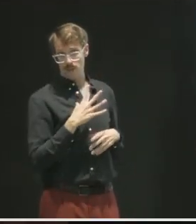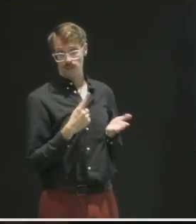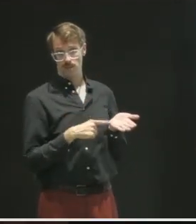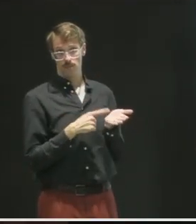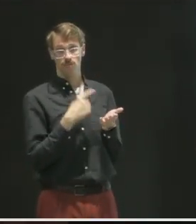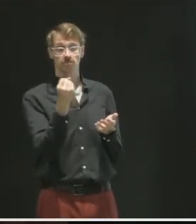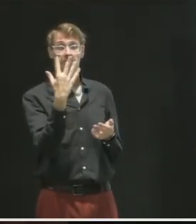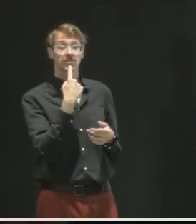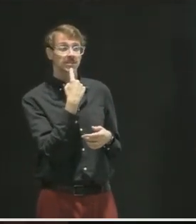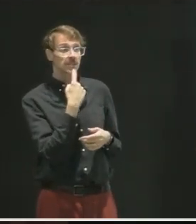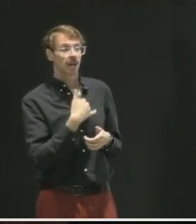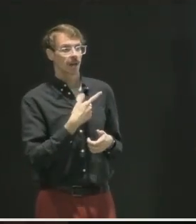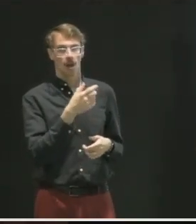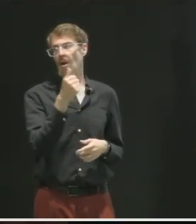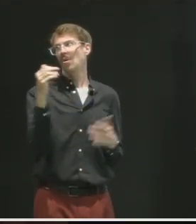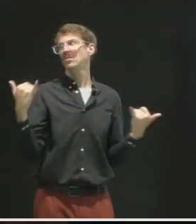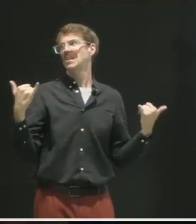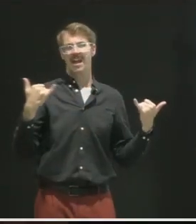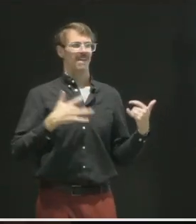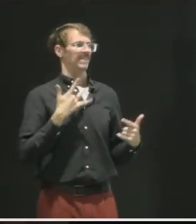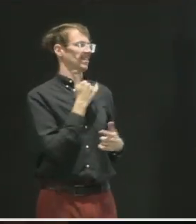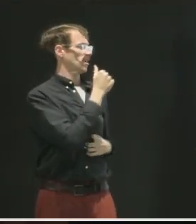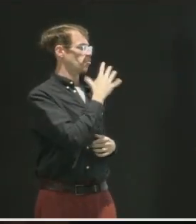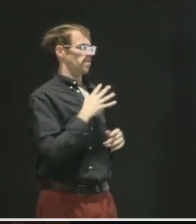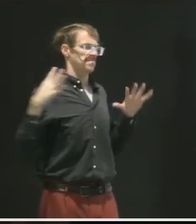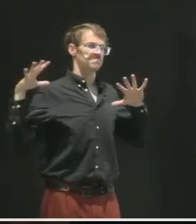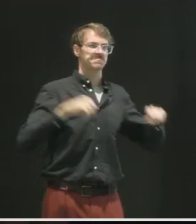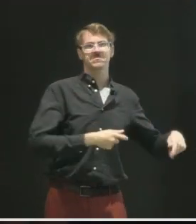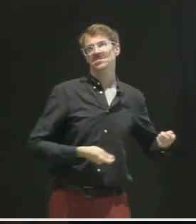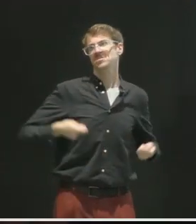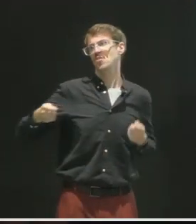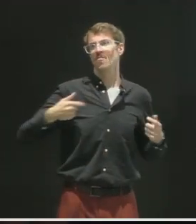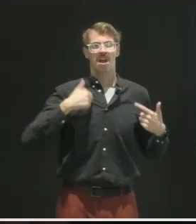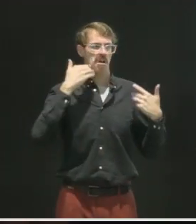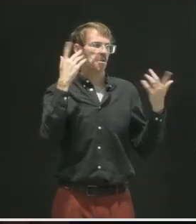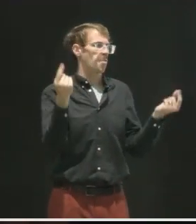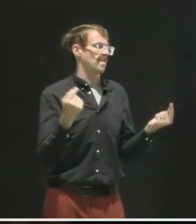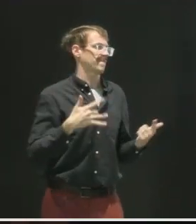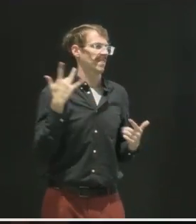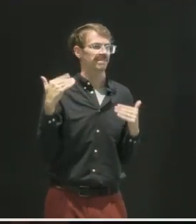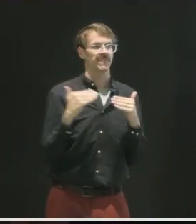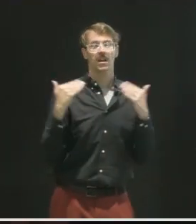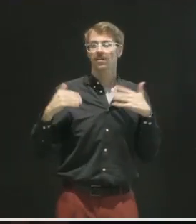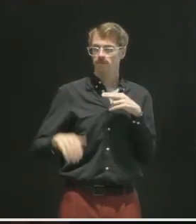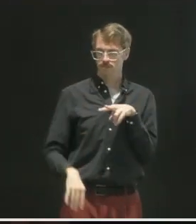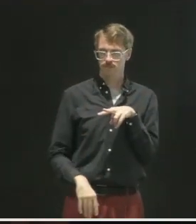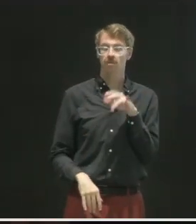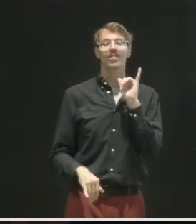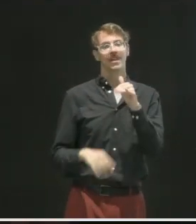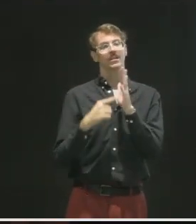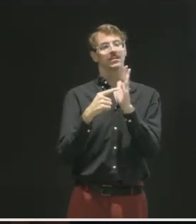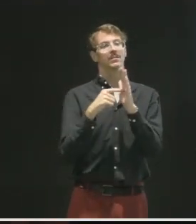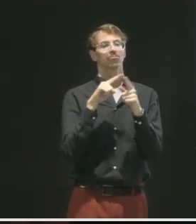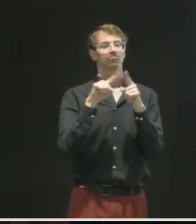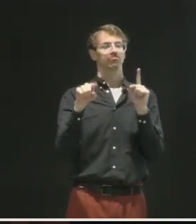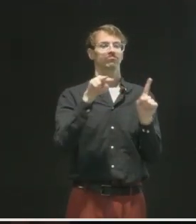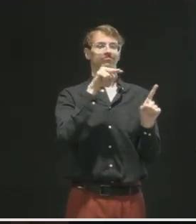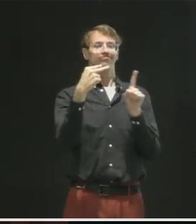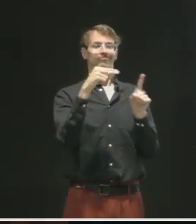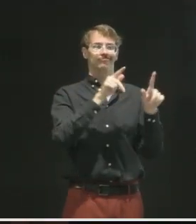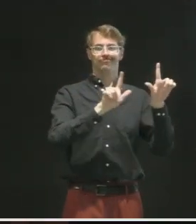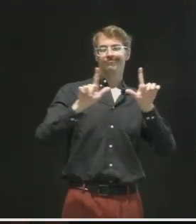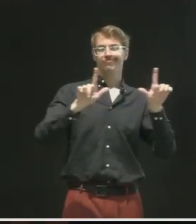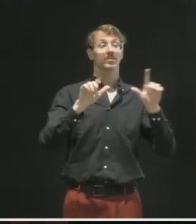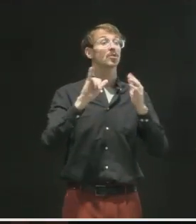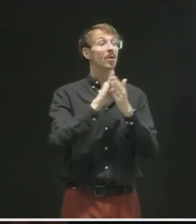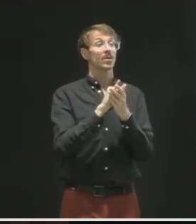the women are taking over. I don't know why we need to consider this. And that is an example of perception. So the guideline begins with making the